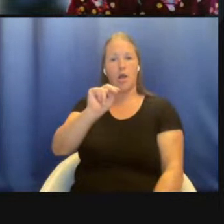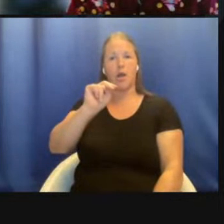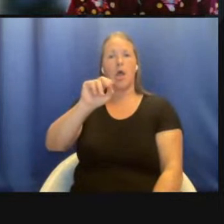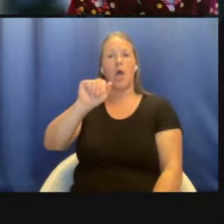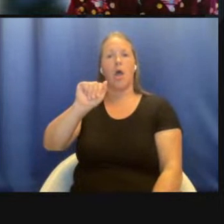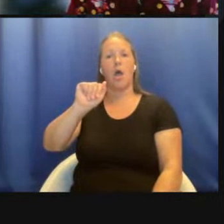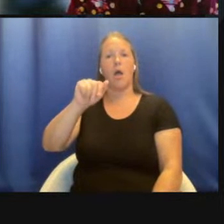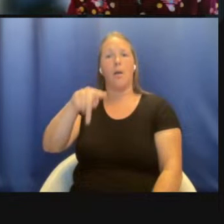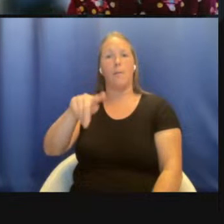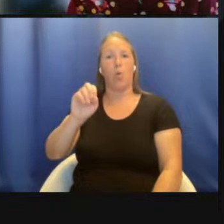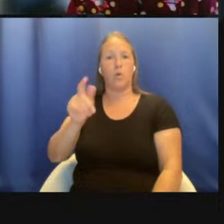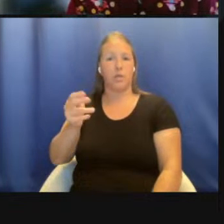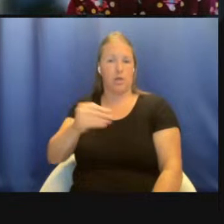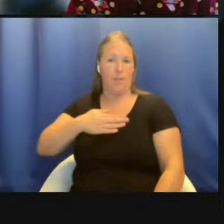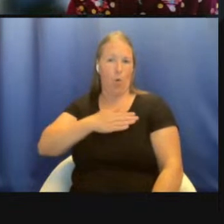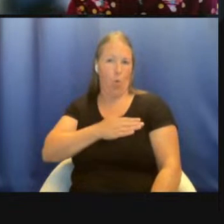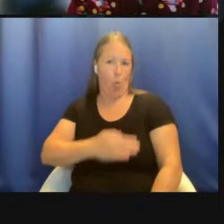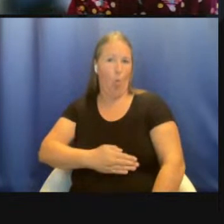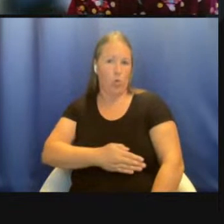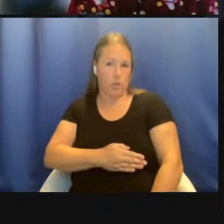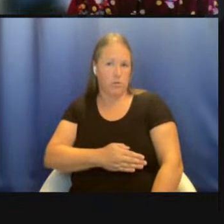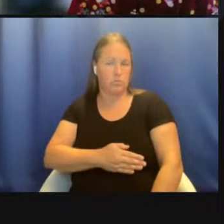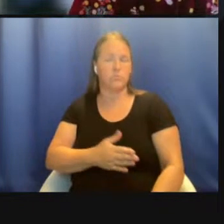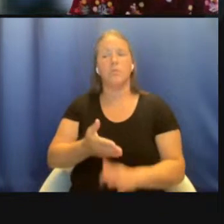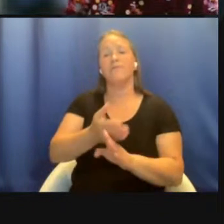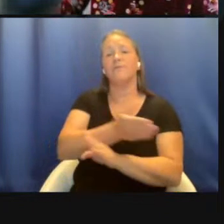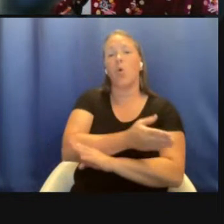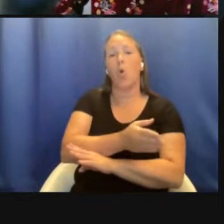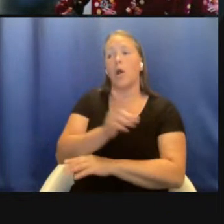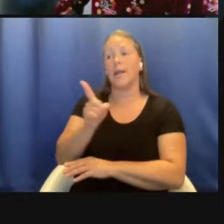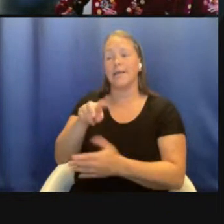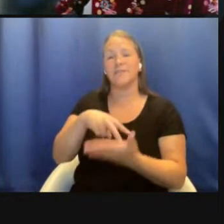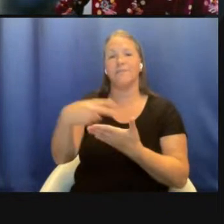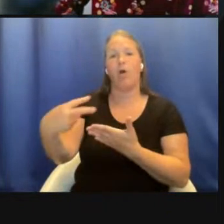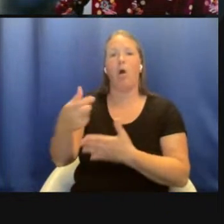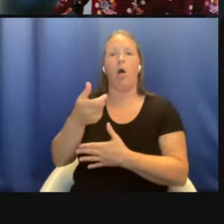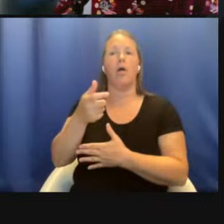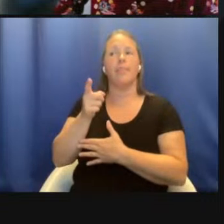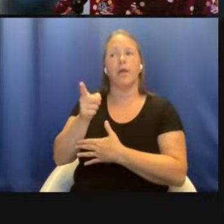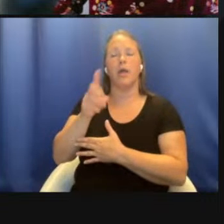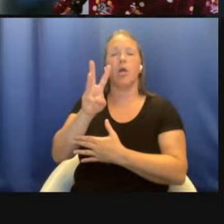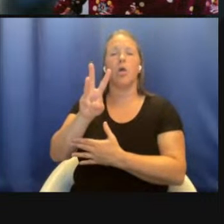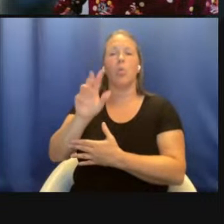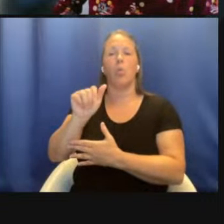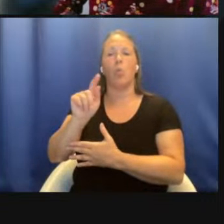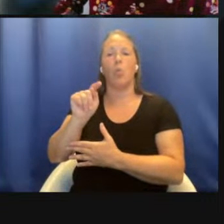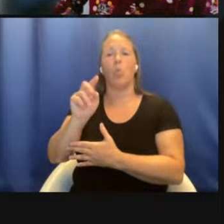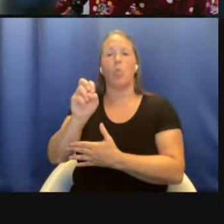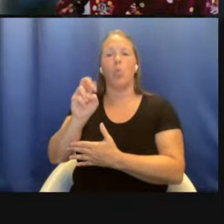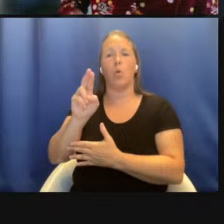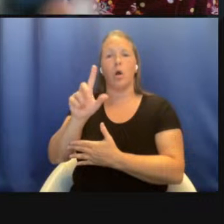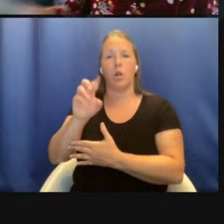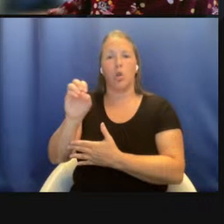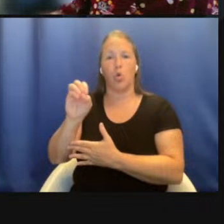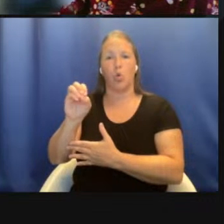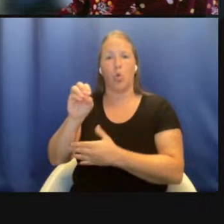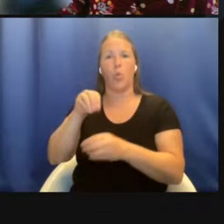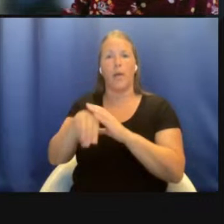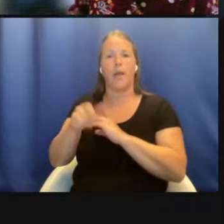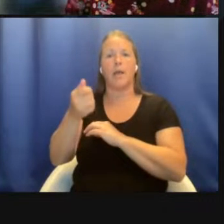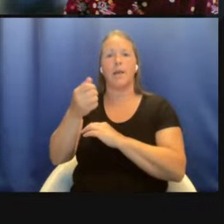fall at Waterloo. Despite his fall at Waterloo in 1815, every payment is